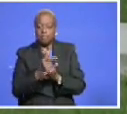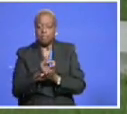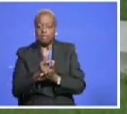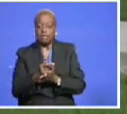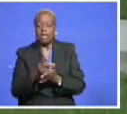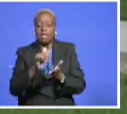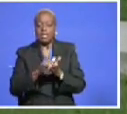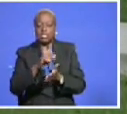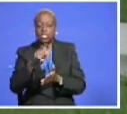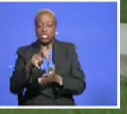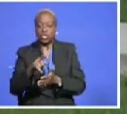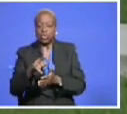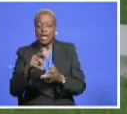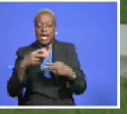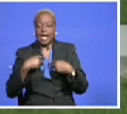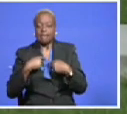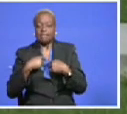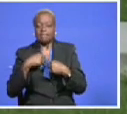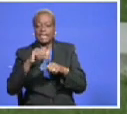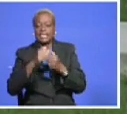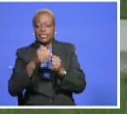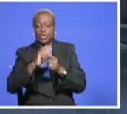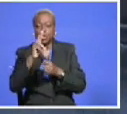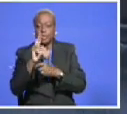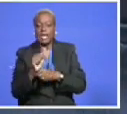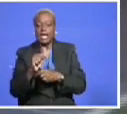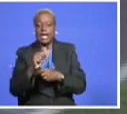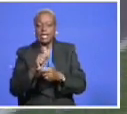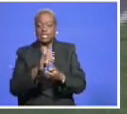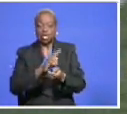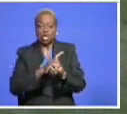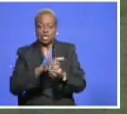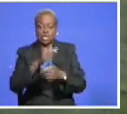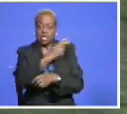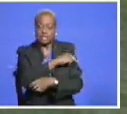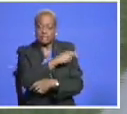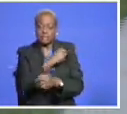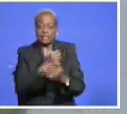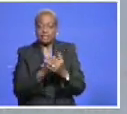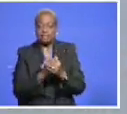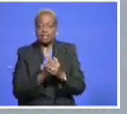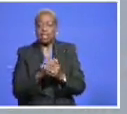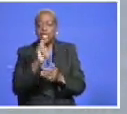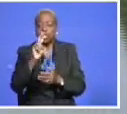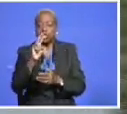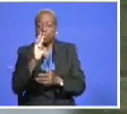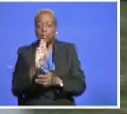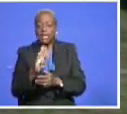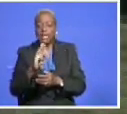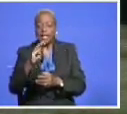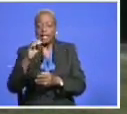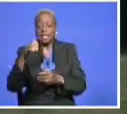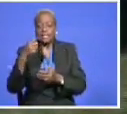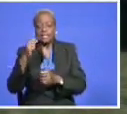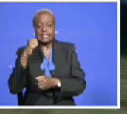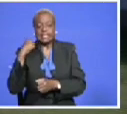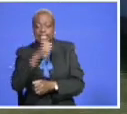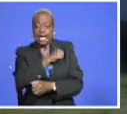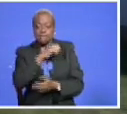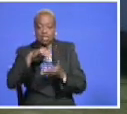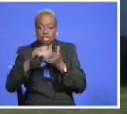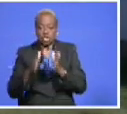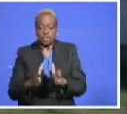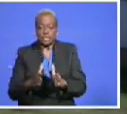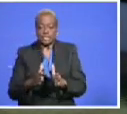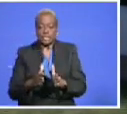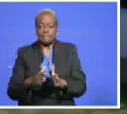is presented at Eden Wellness and Doctors Hospital testing sites. UB North faculty, staff, and students may be tested